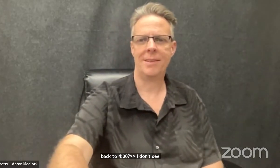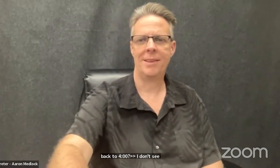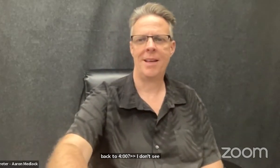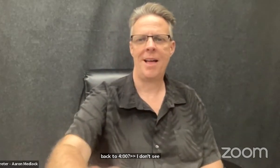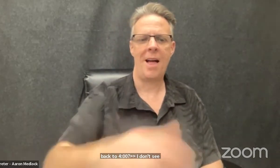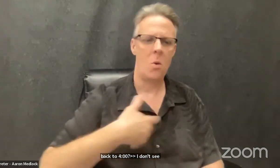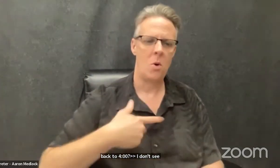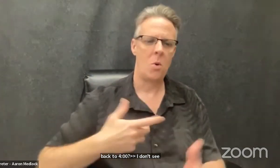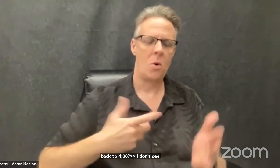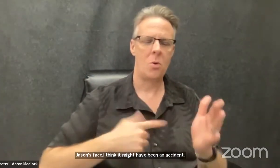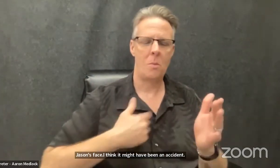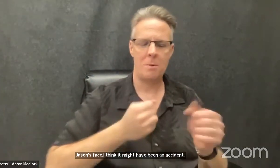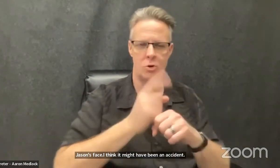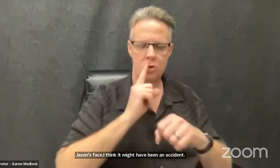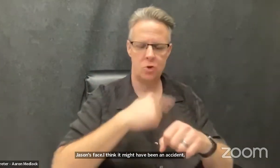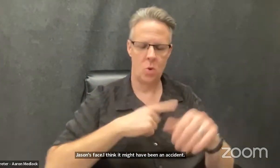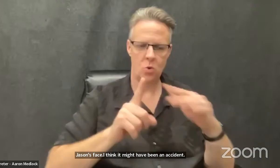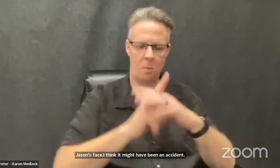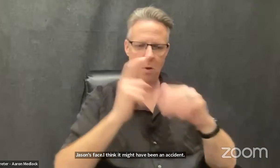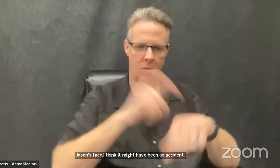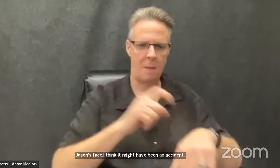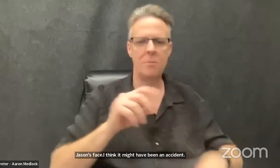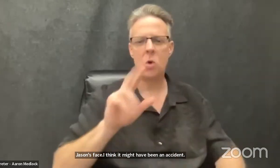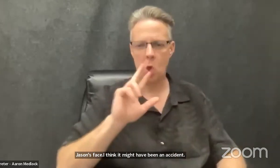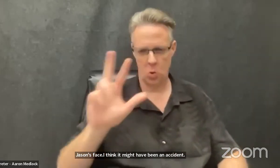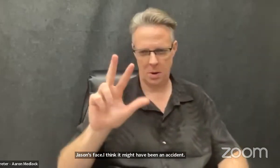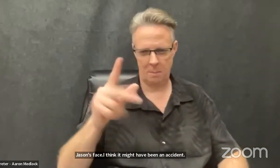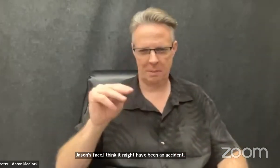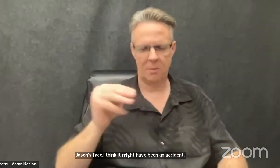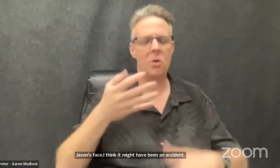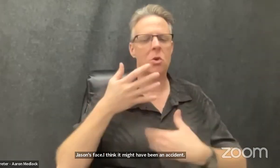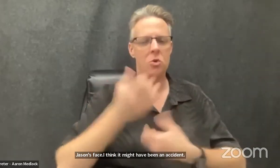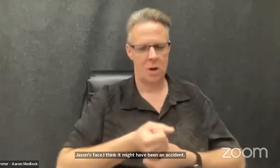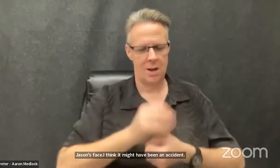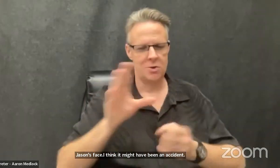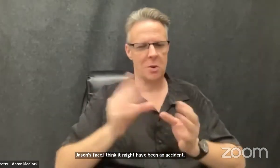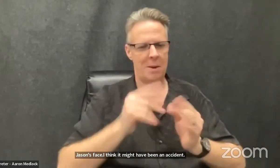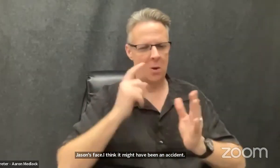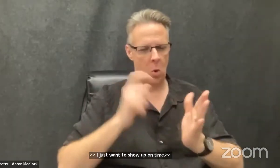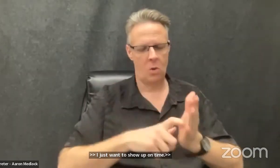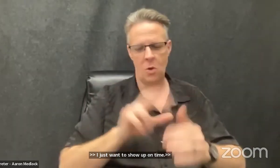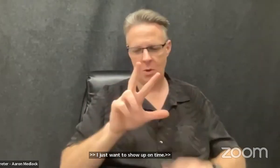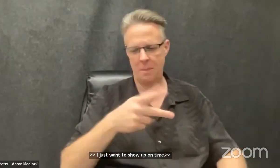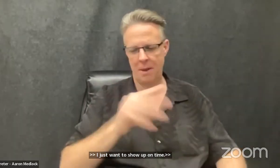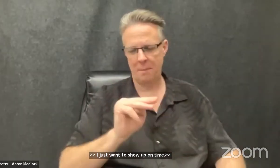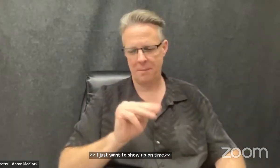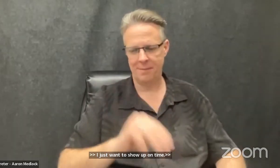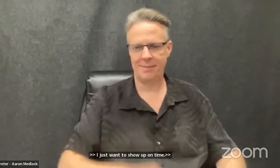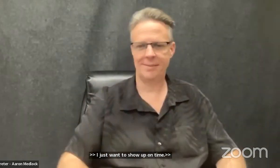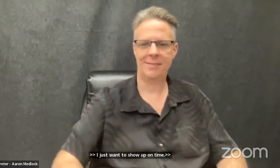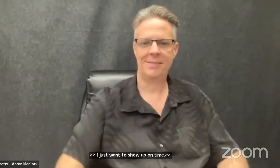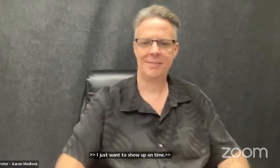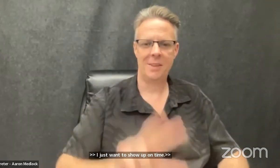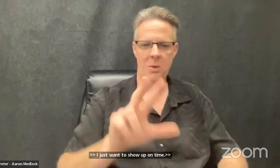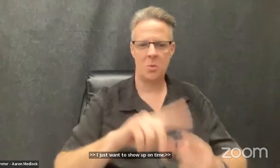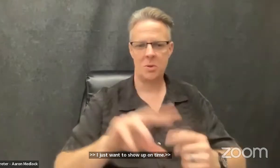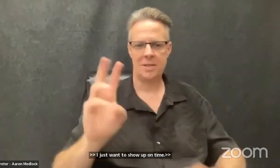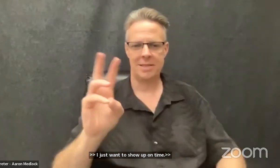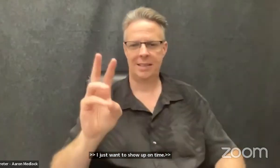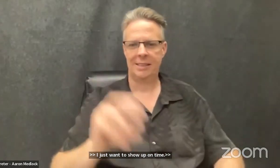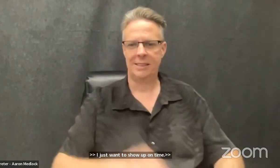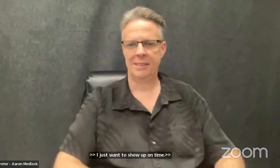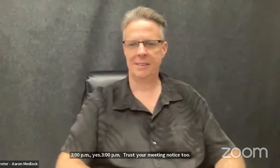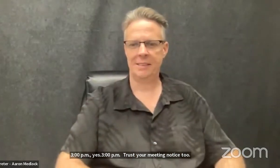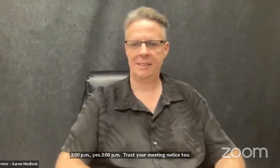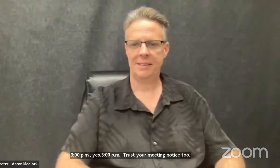p.m. Yes, 3 Yes. p.m. Trust your meeting notice too. So 3 p.m., 3 to 6. All